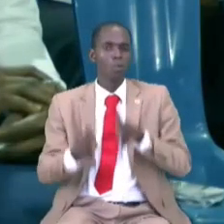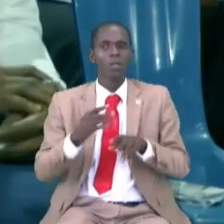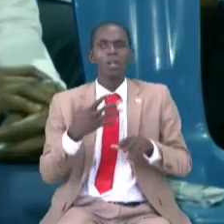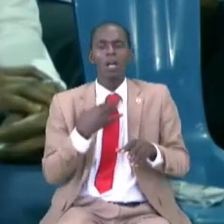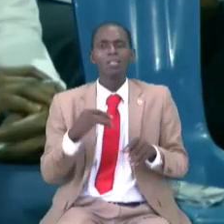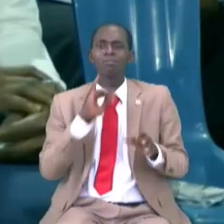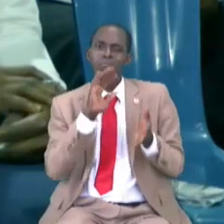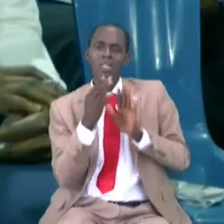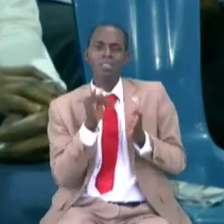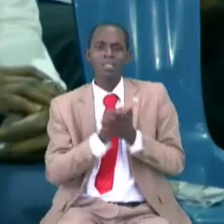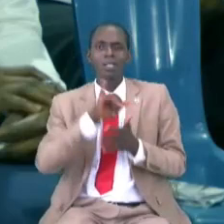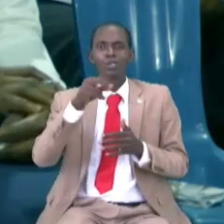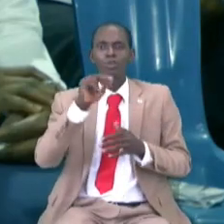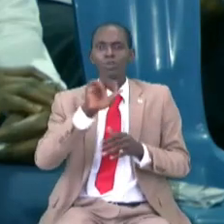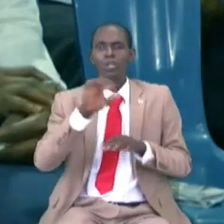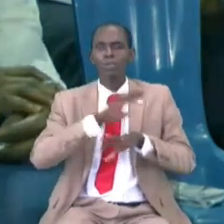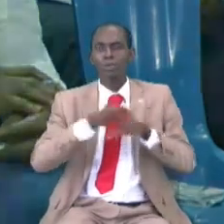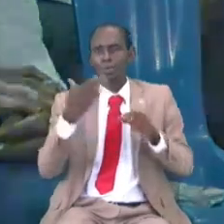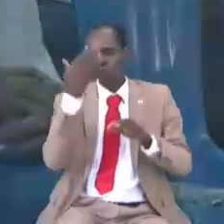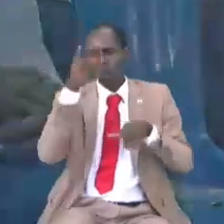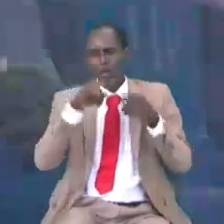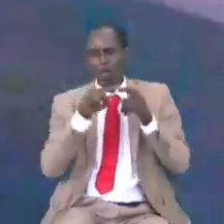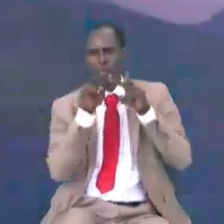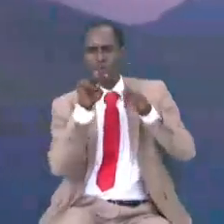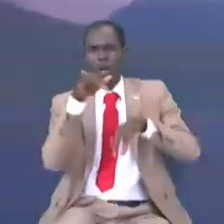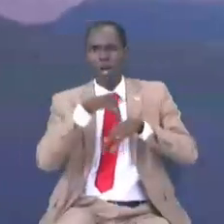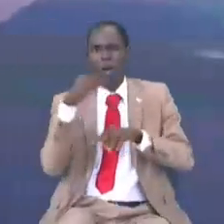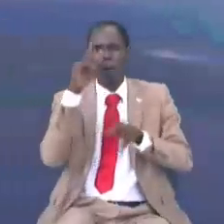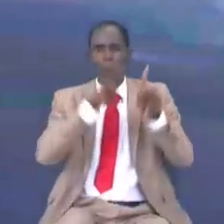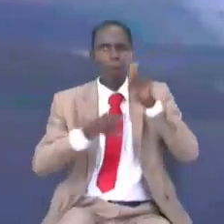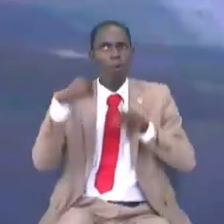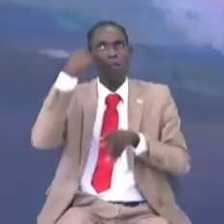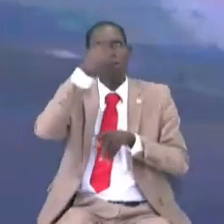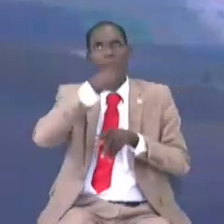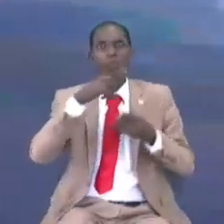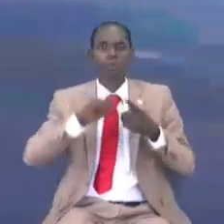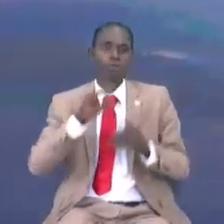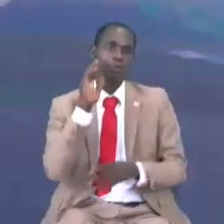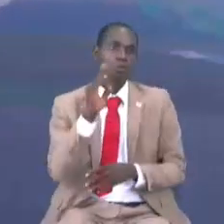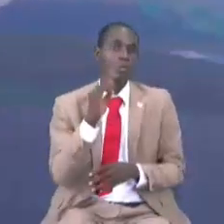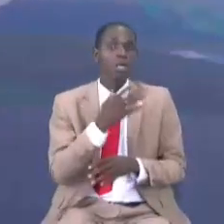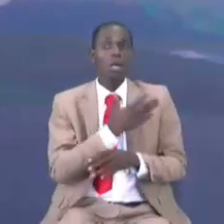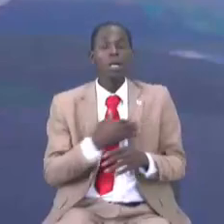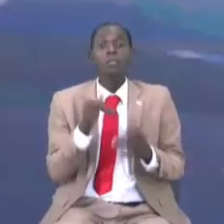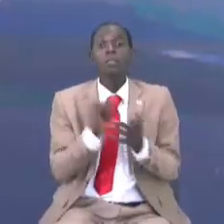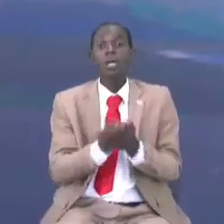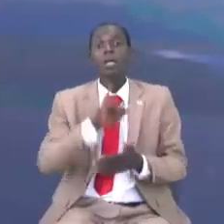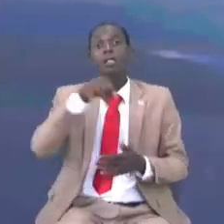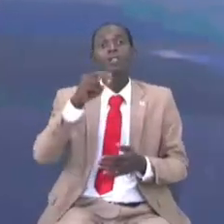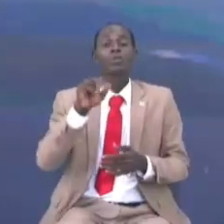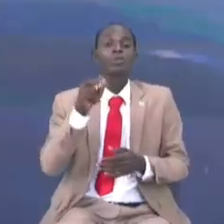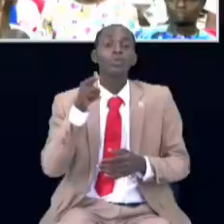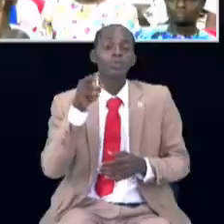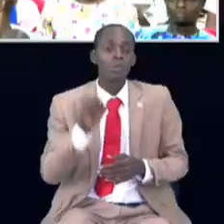yet that Jonah that didn't have all those good qualities and attributes, the